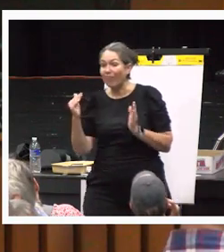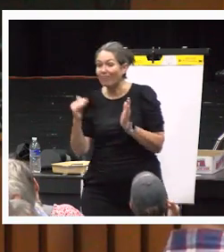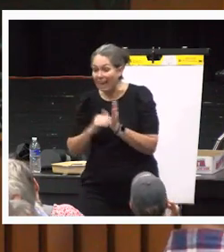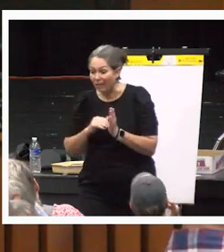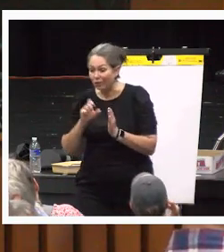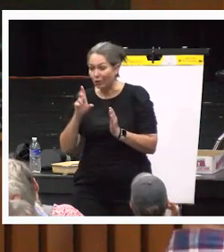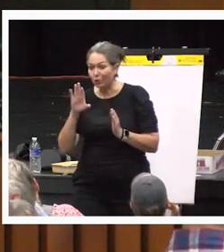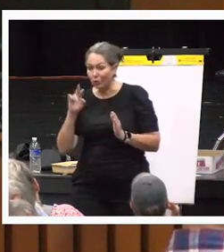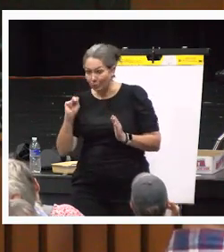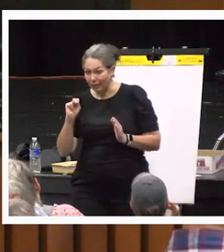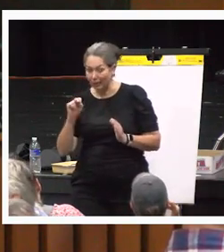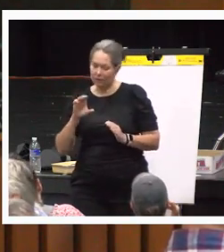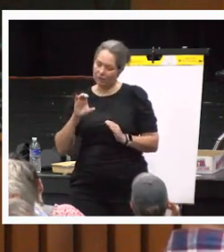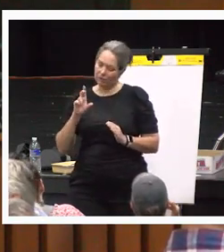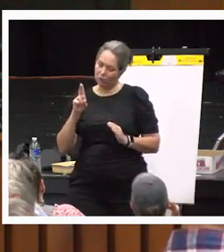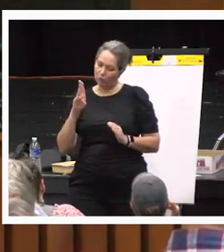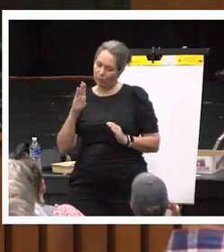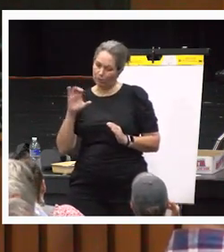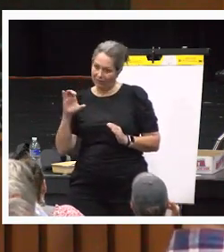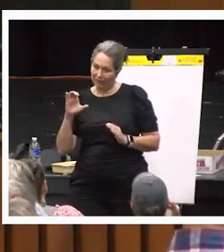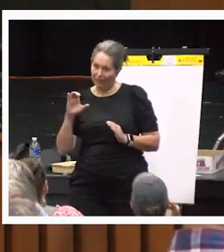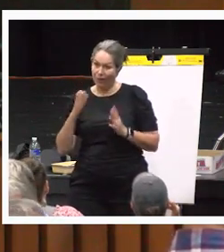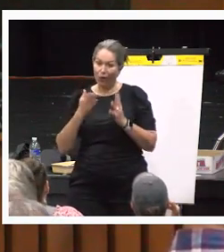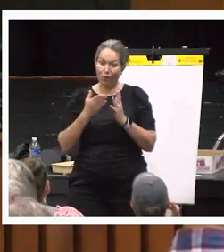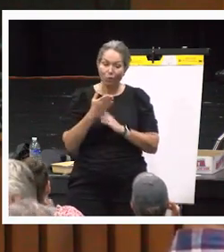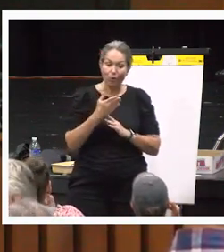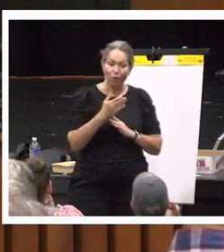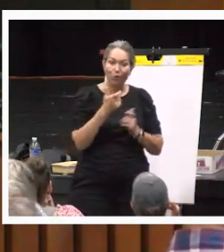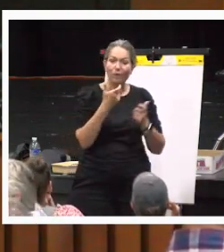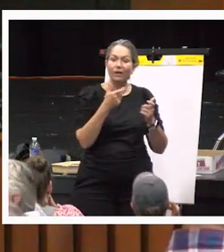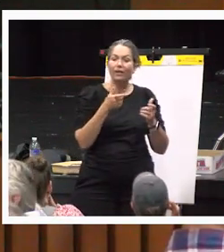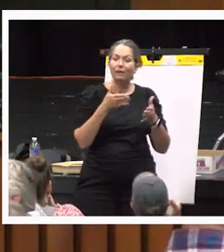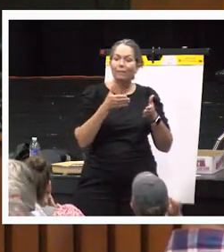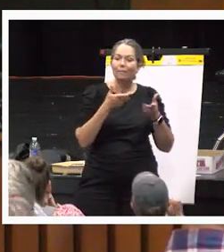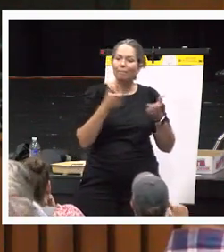cubic feet per second were entering Montpelier through the main branch of the Winooski.